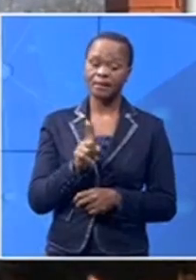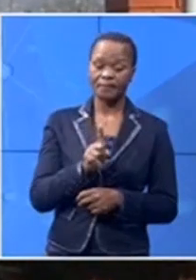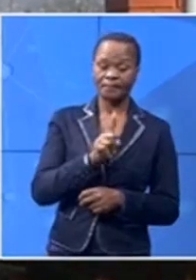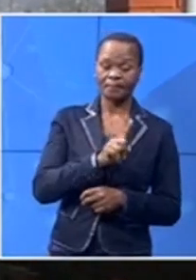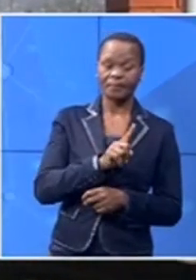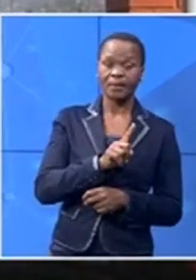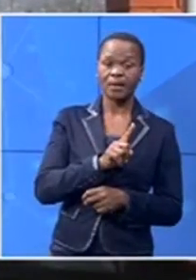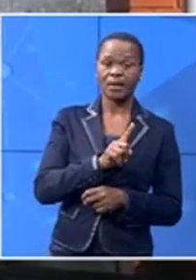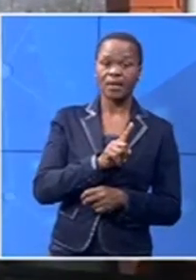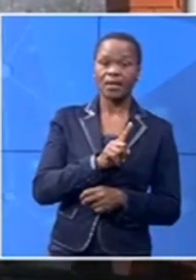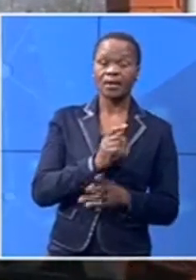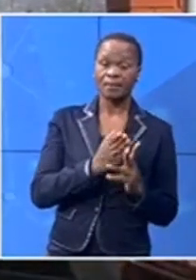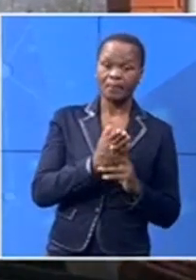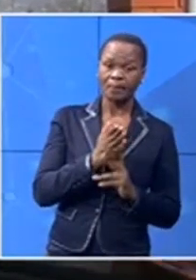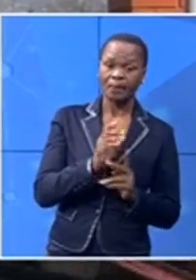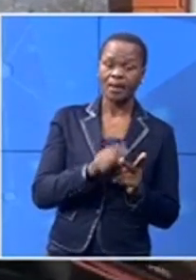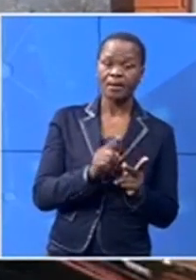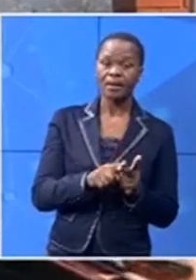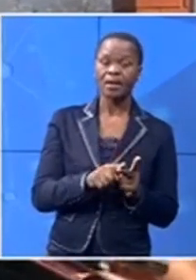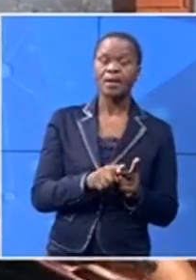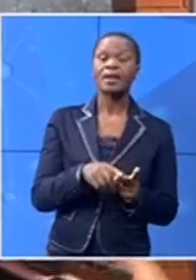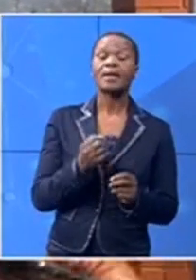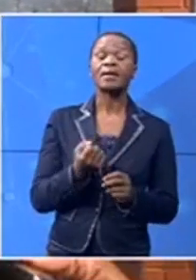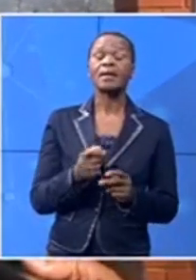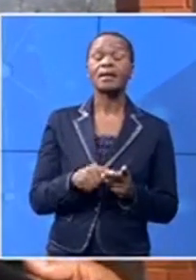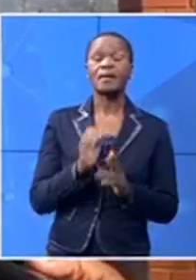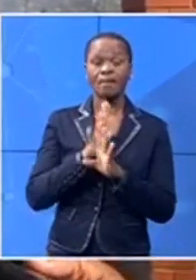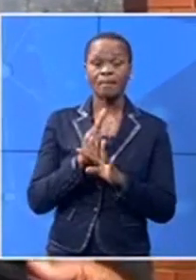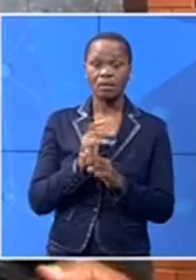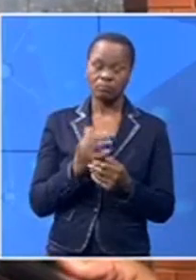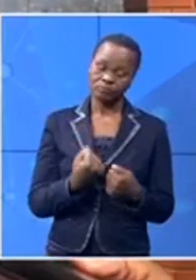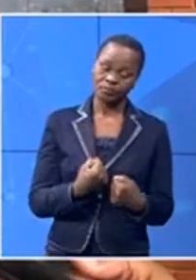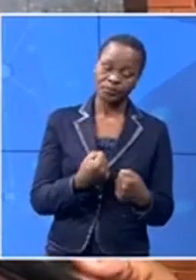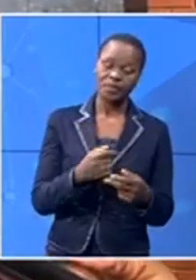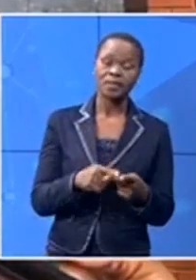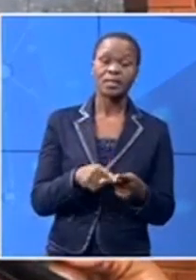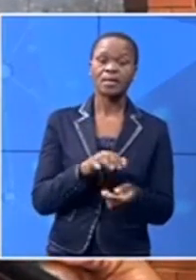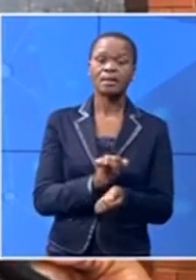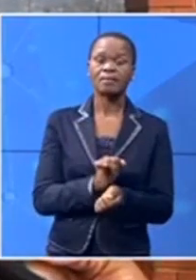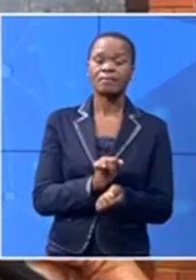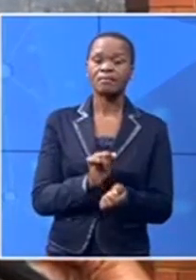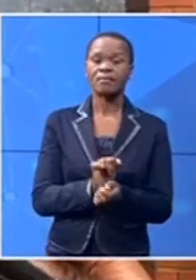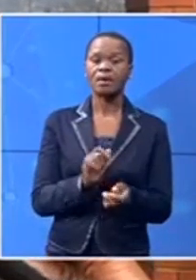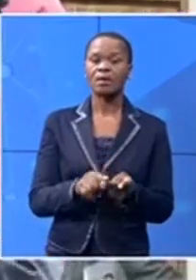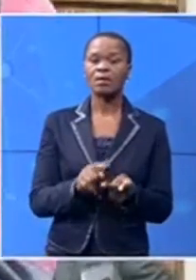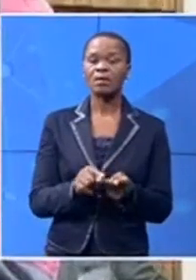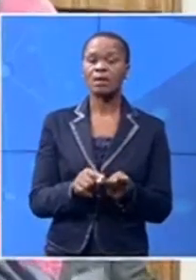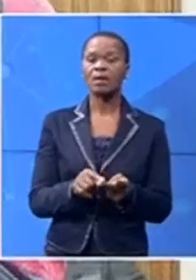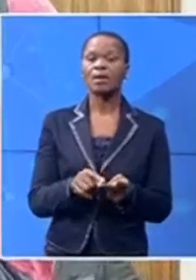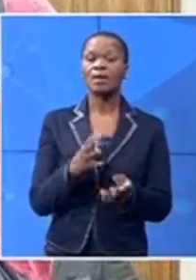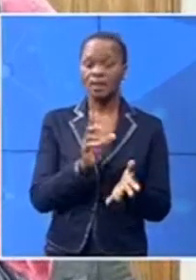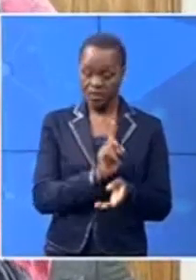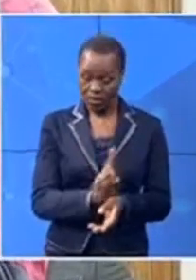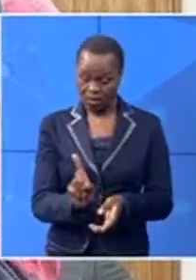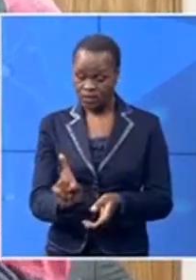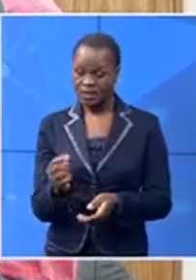a private jet. And when pressure abounded for him to be arrested, he handed himself over to the police.